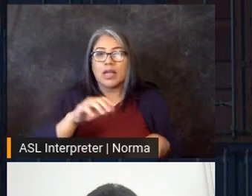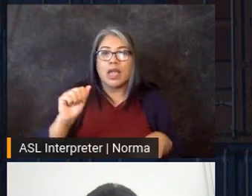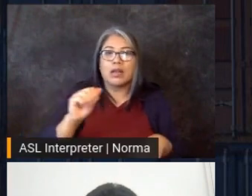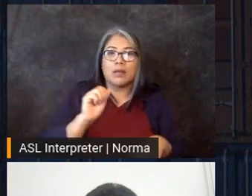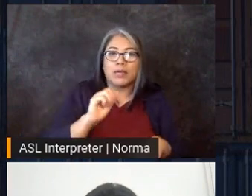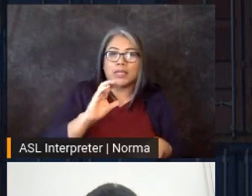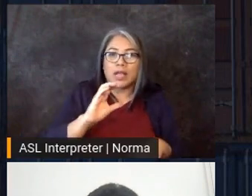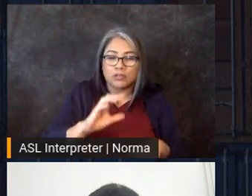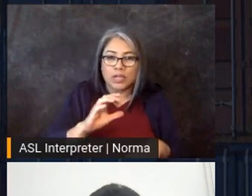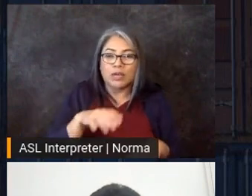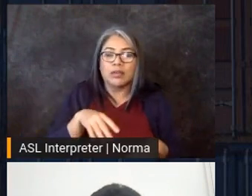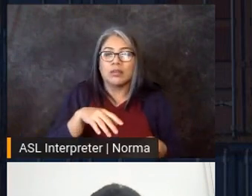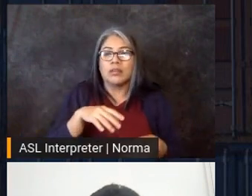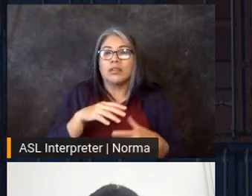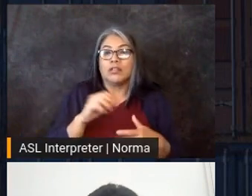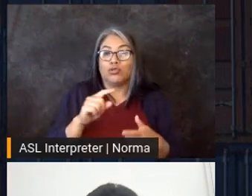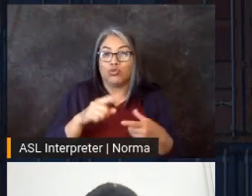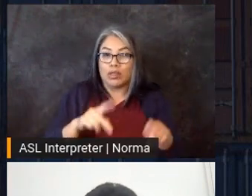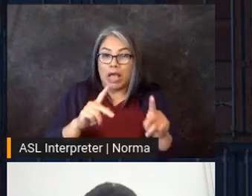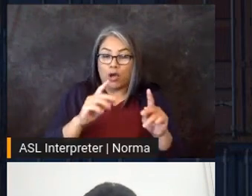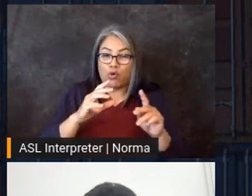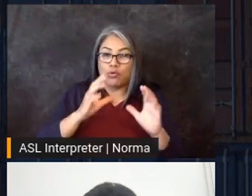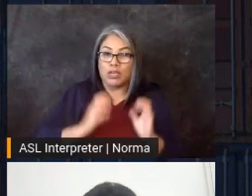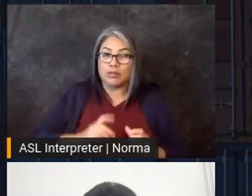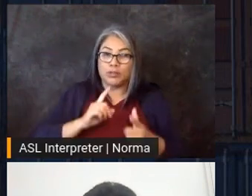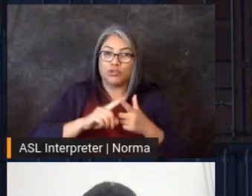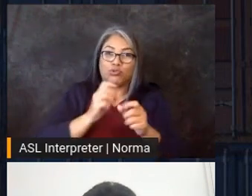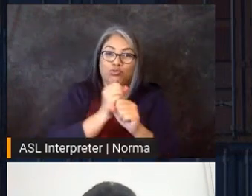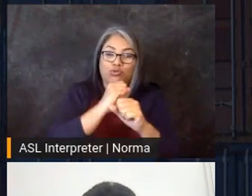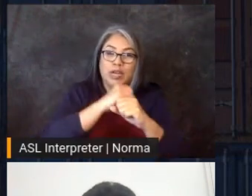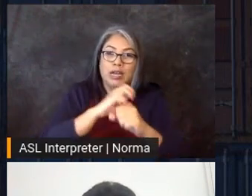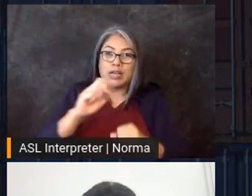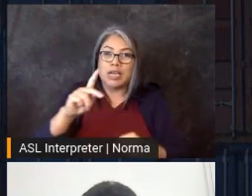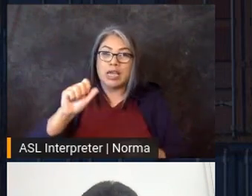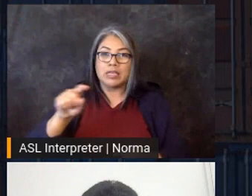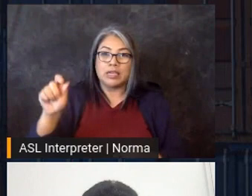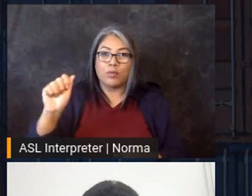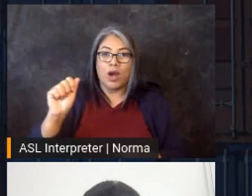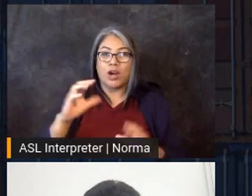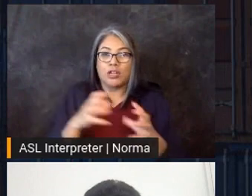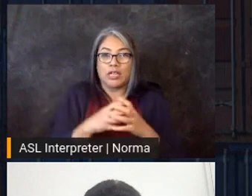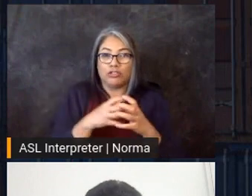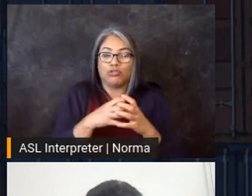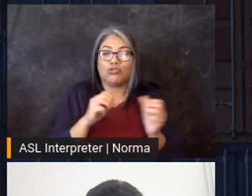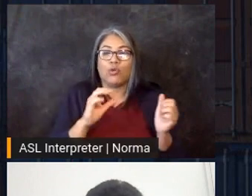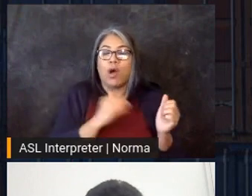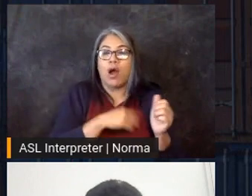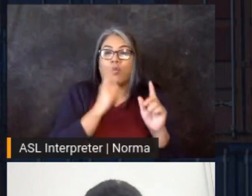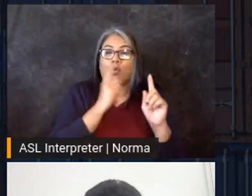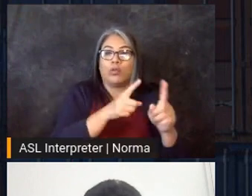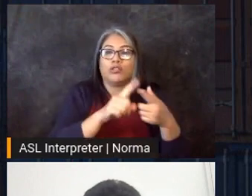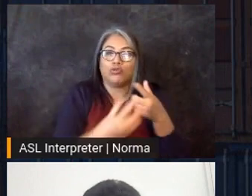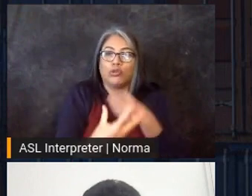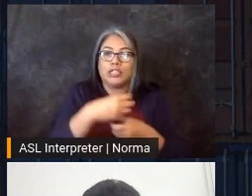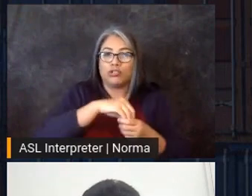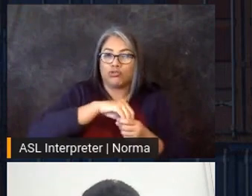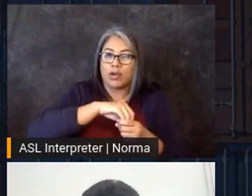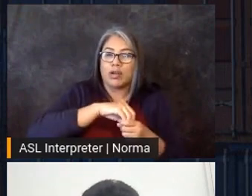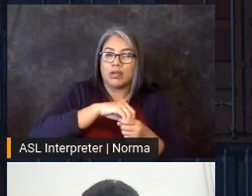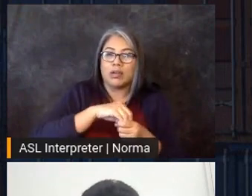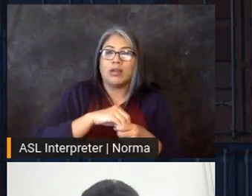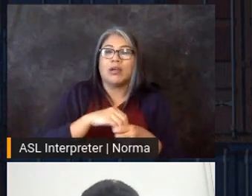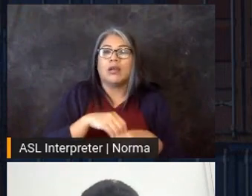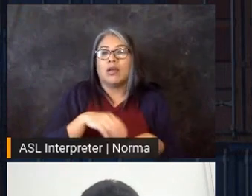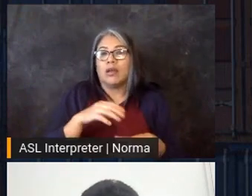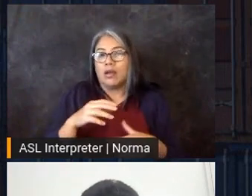framework and allow customers to create EKS Anywhere clusters. So our goal is to integrate Cluster API provider